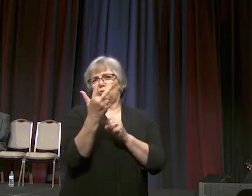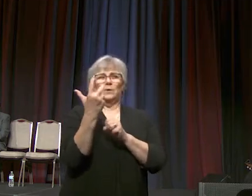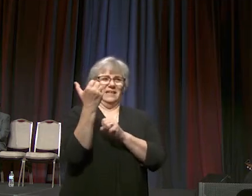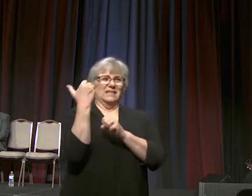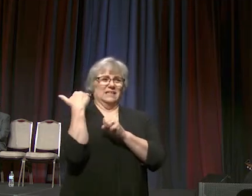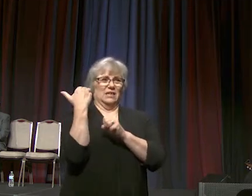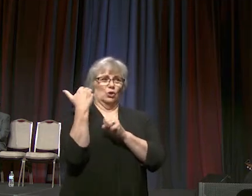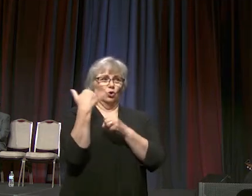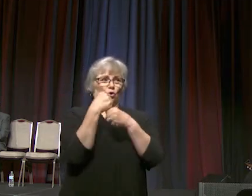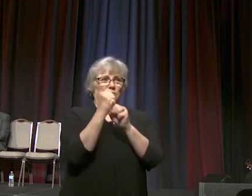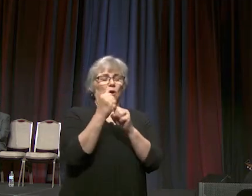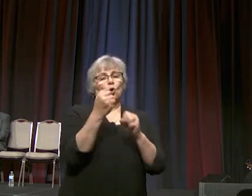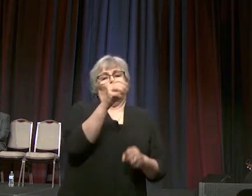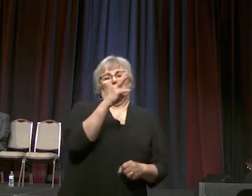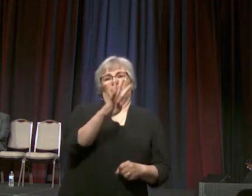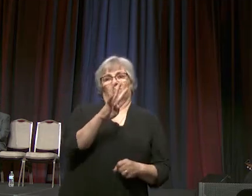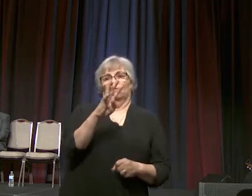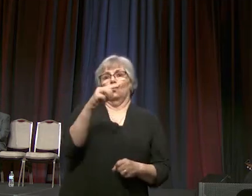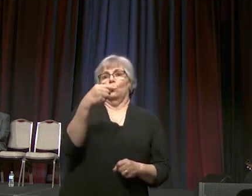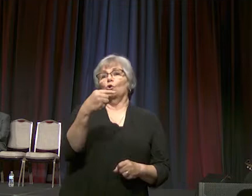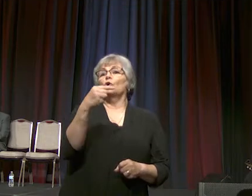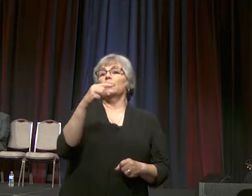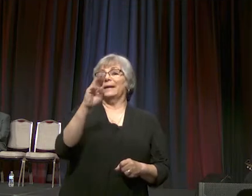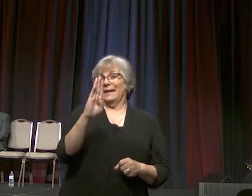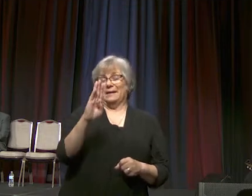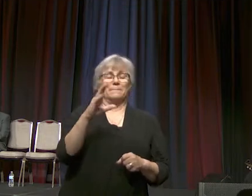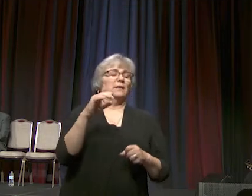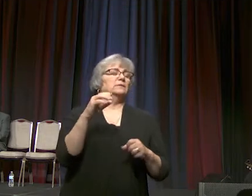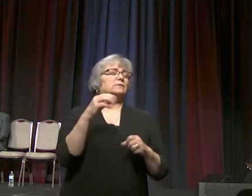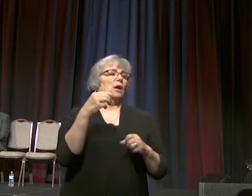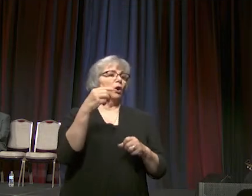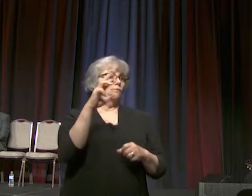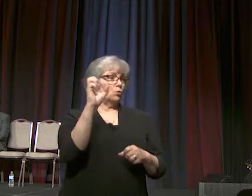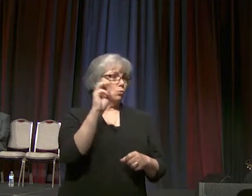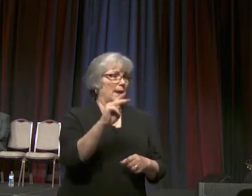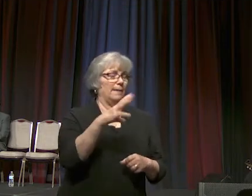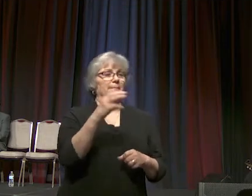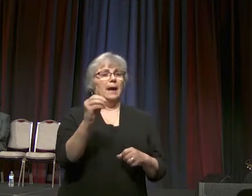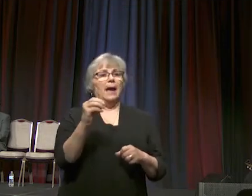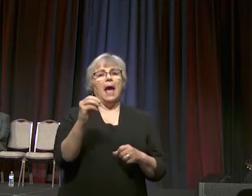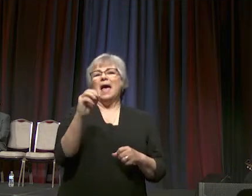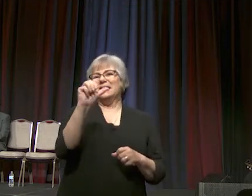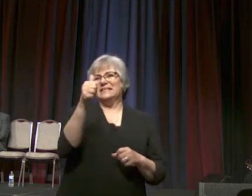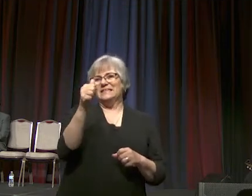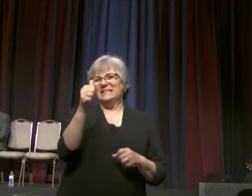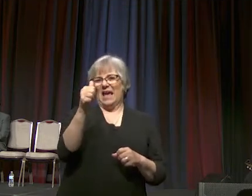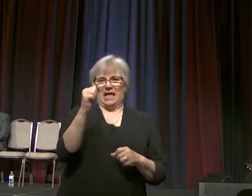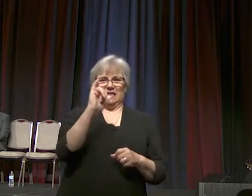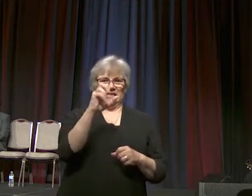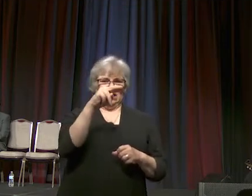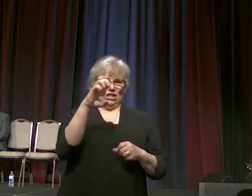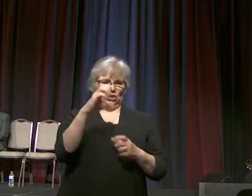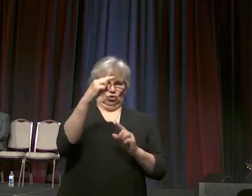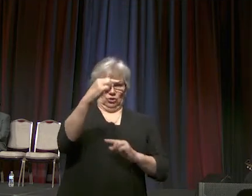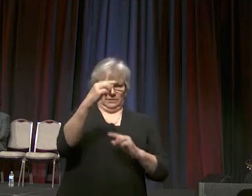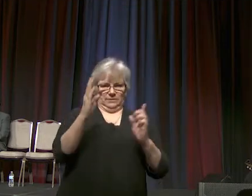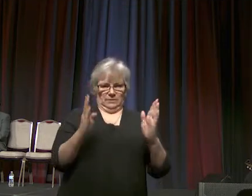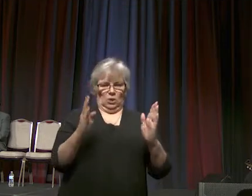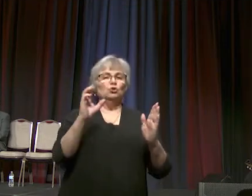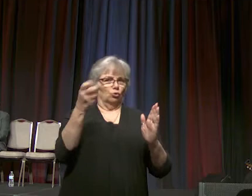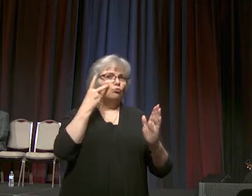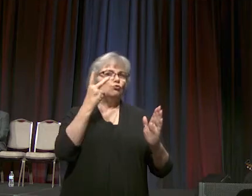least 4 gigabytes of RAM and a screen size of at least 10 inches to make the viewing and use of the website